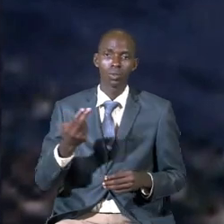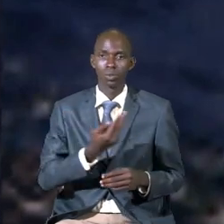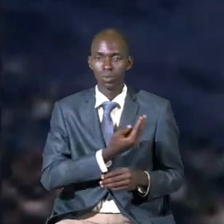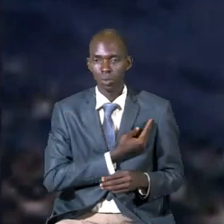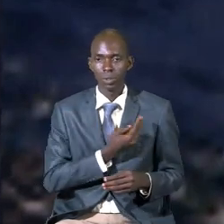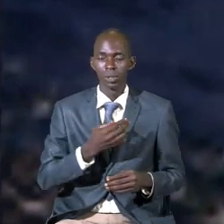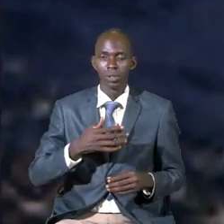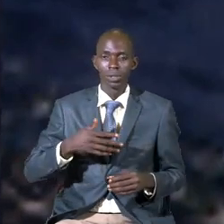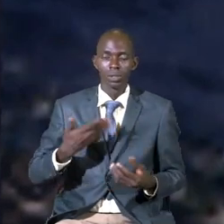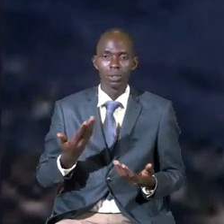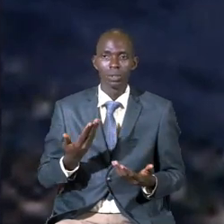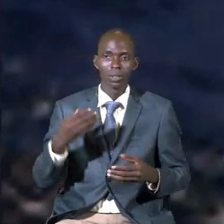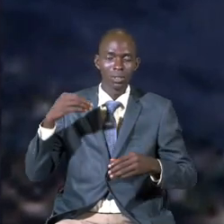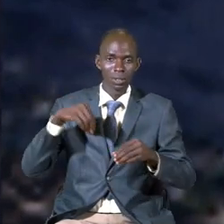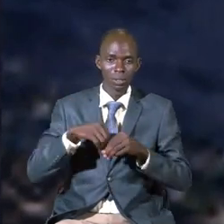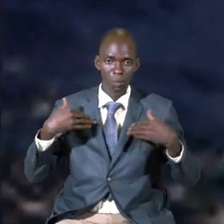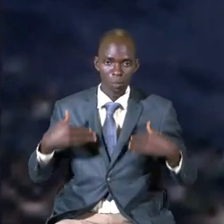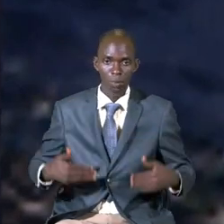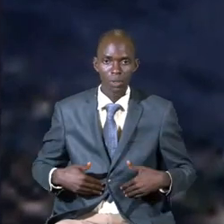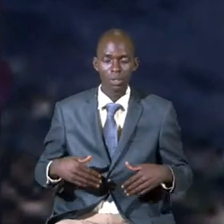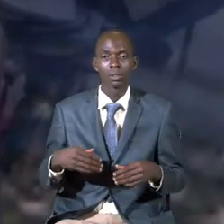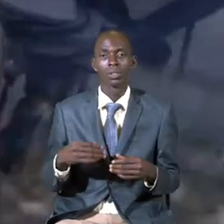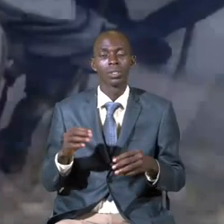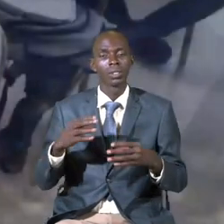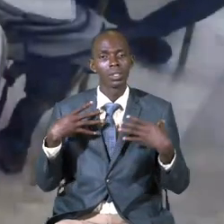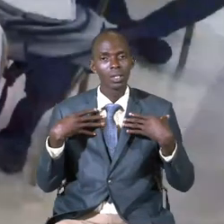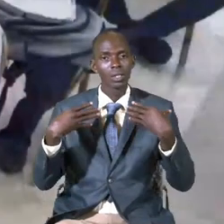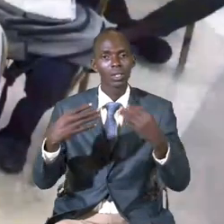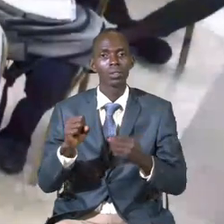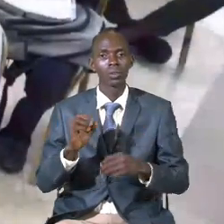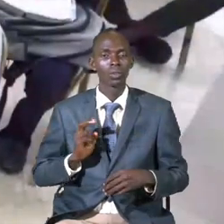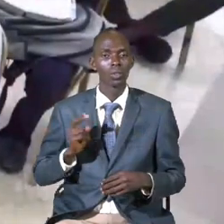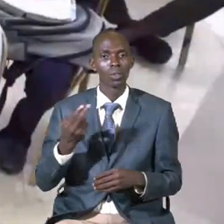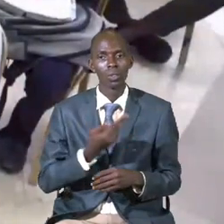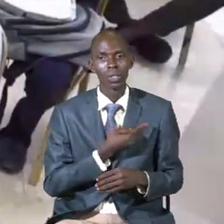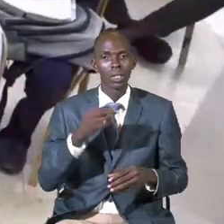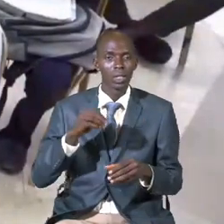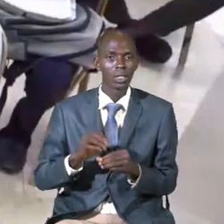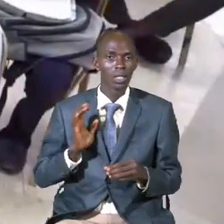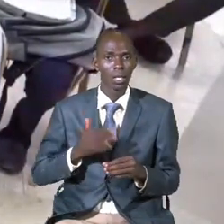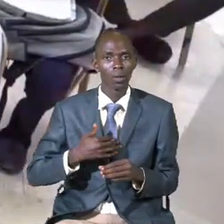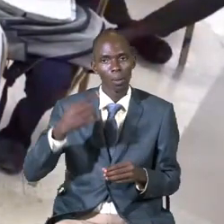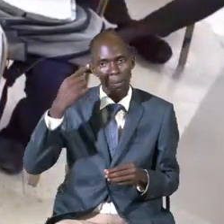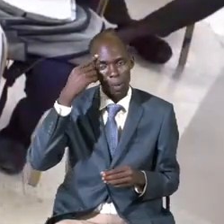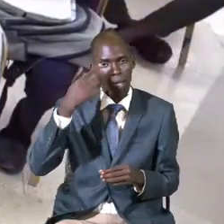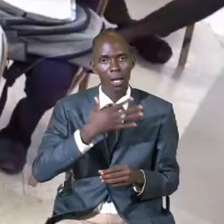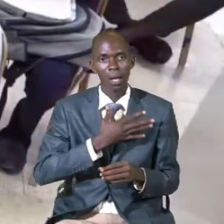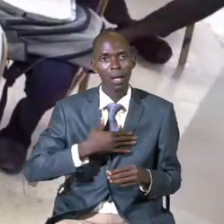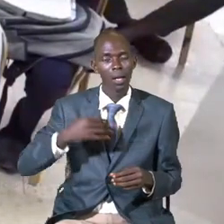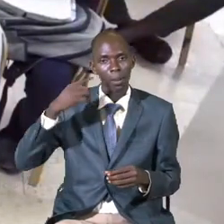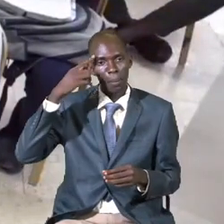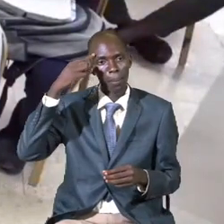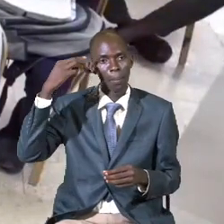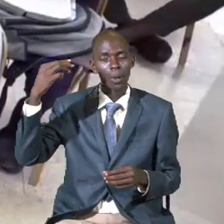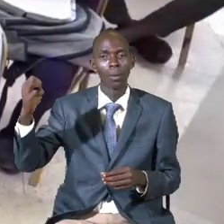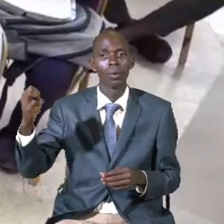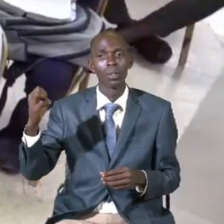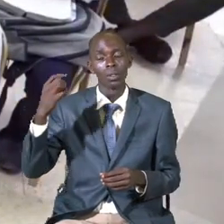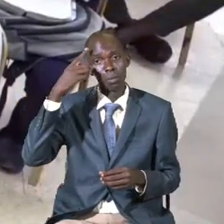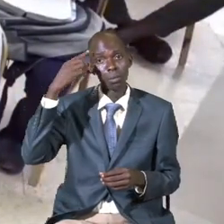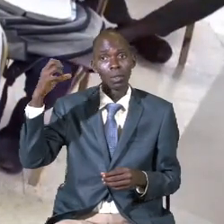us physically heals us in our mind in a memory heals us in every